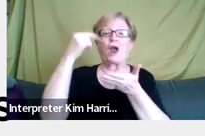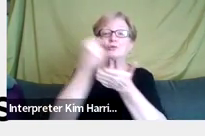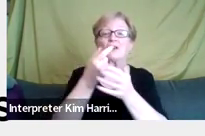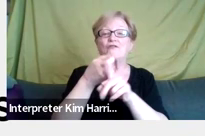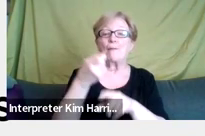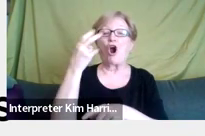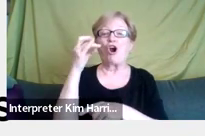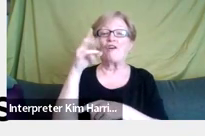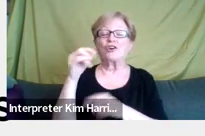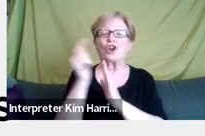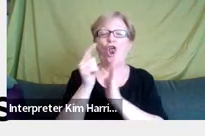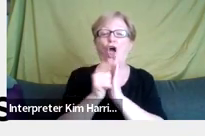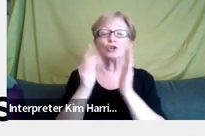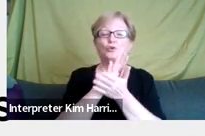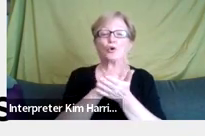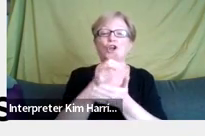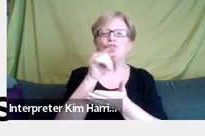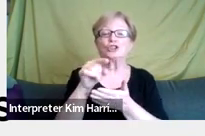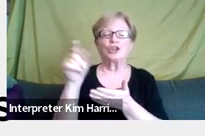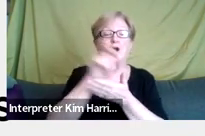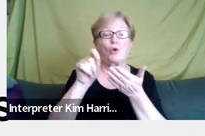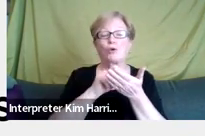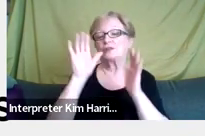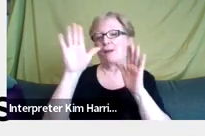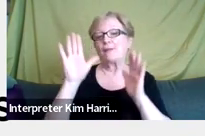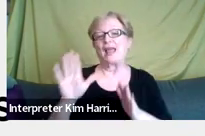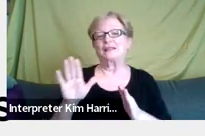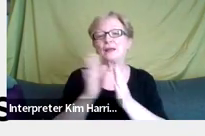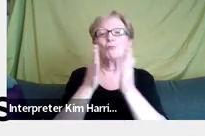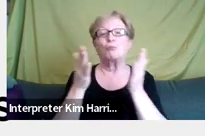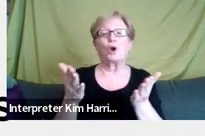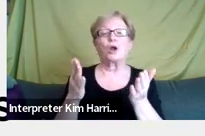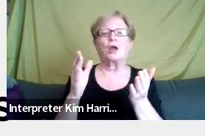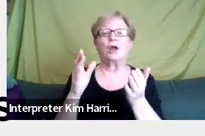School. She wrote this amazing book called Haven,